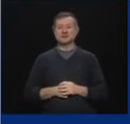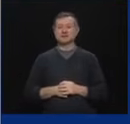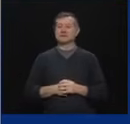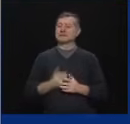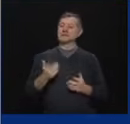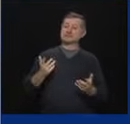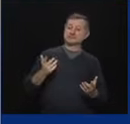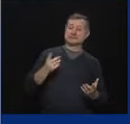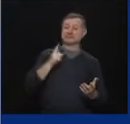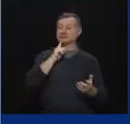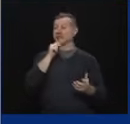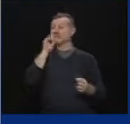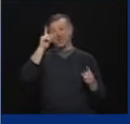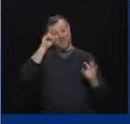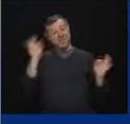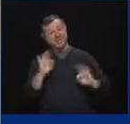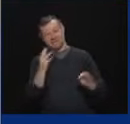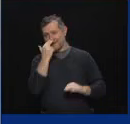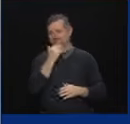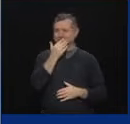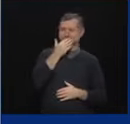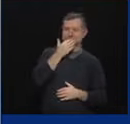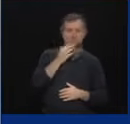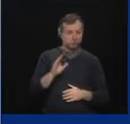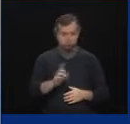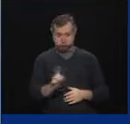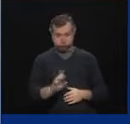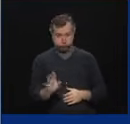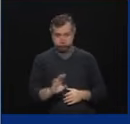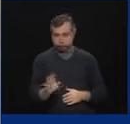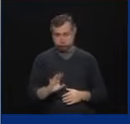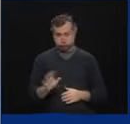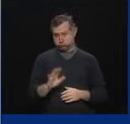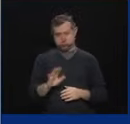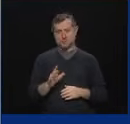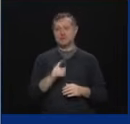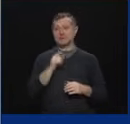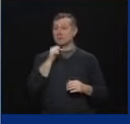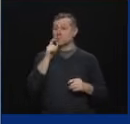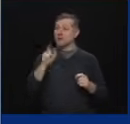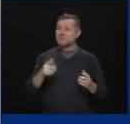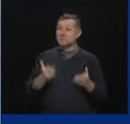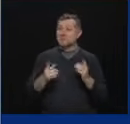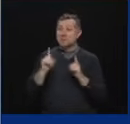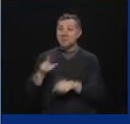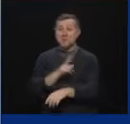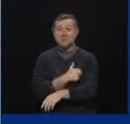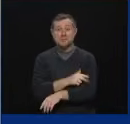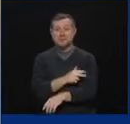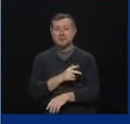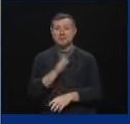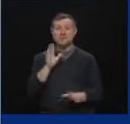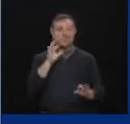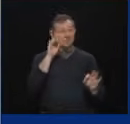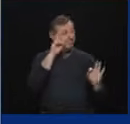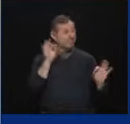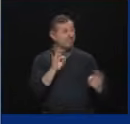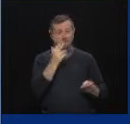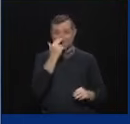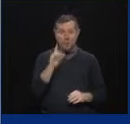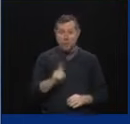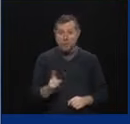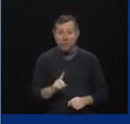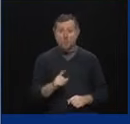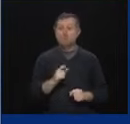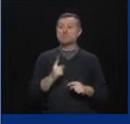not fun to have even if you're not hospitalized. And we also are still studying the long-term effect, the long haulers, if you will. So why would you